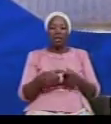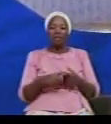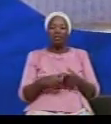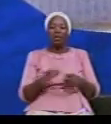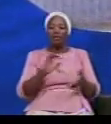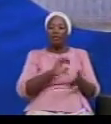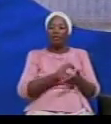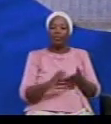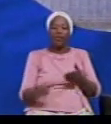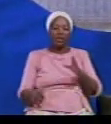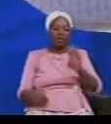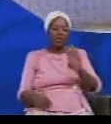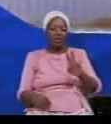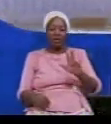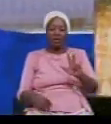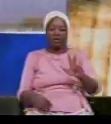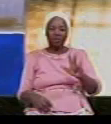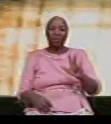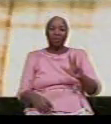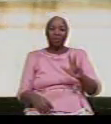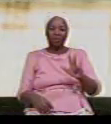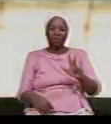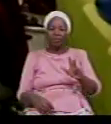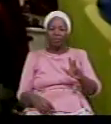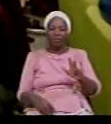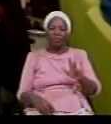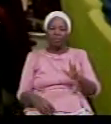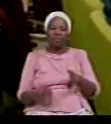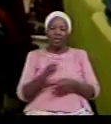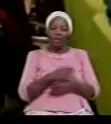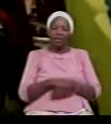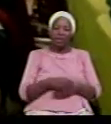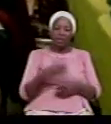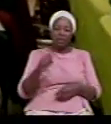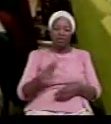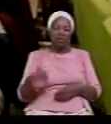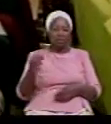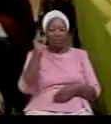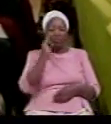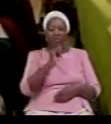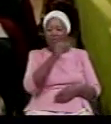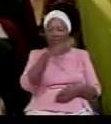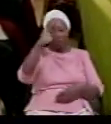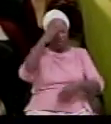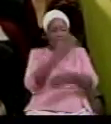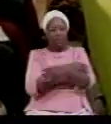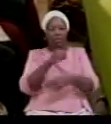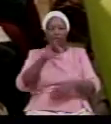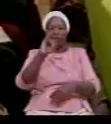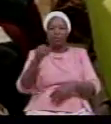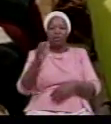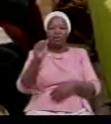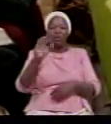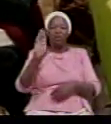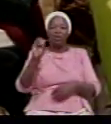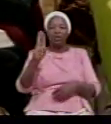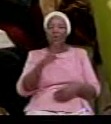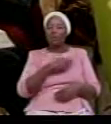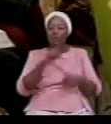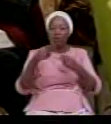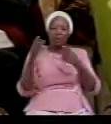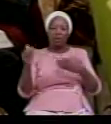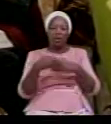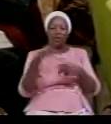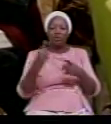at verse 11. The children of Jacob, the sons of Jacob, they were going back to Egypt to go and